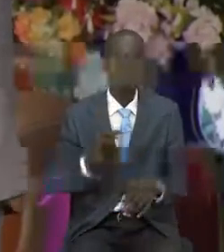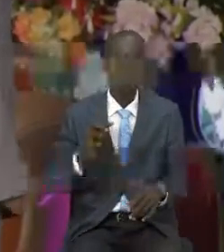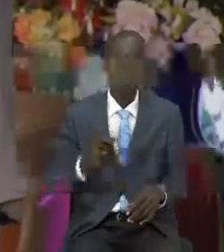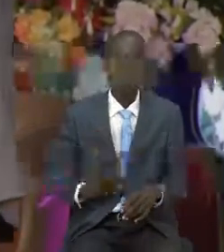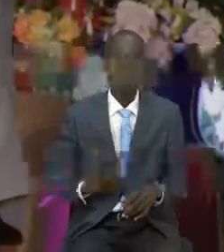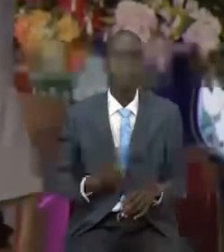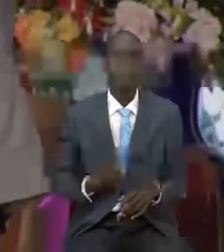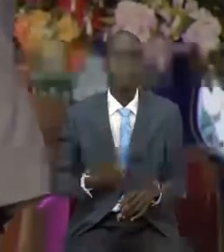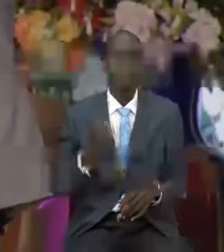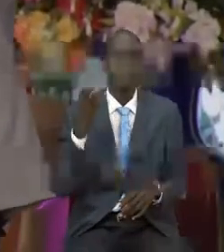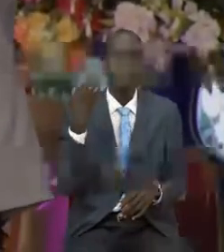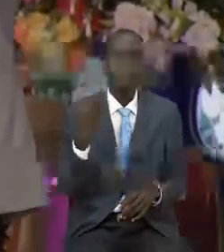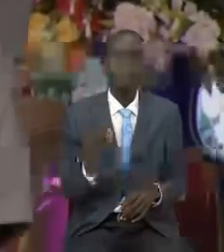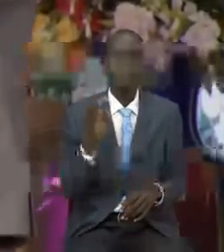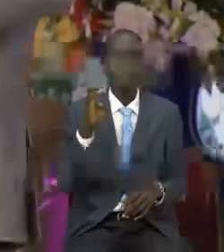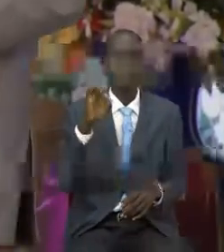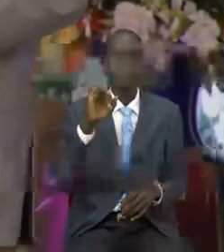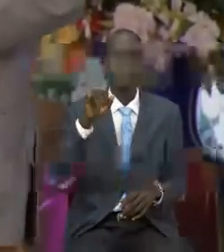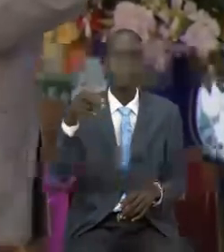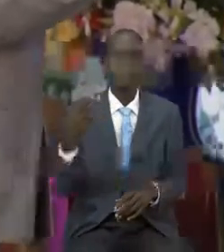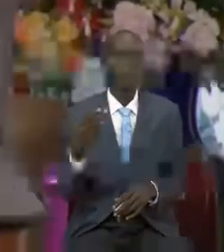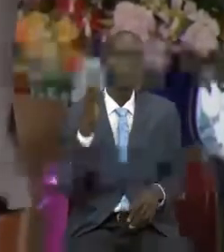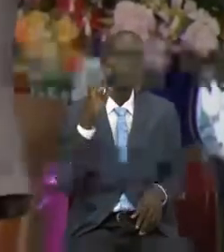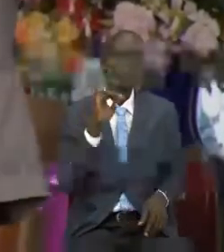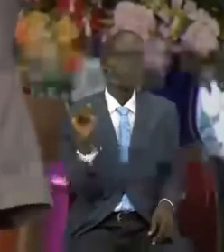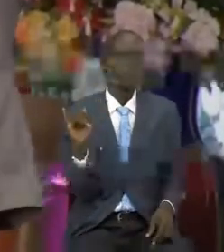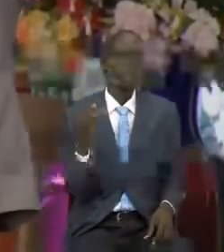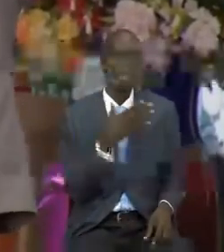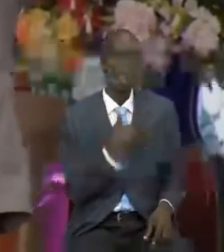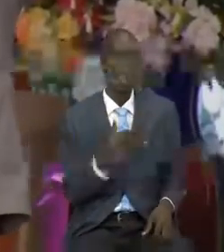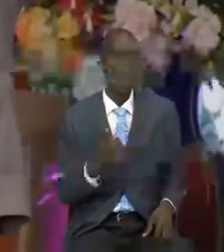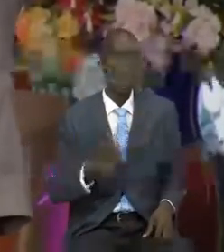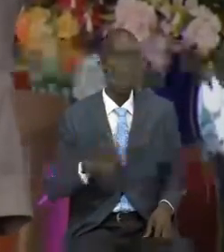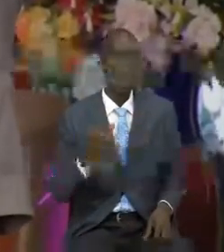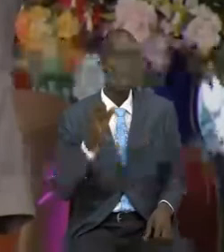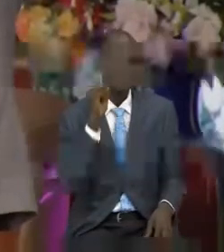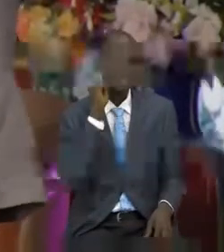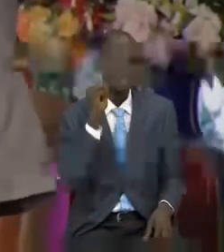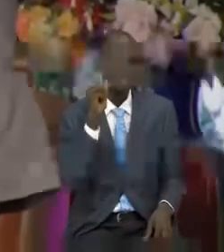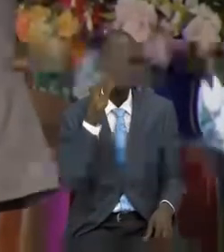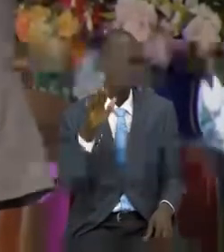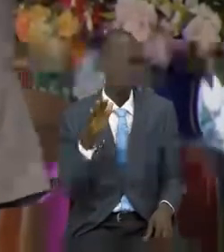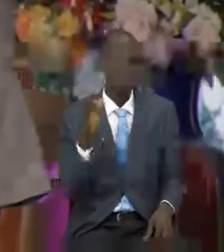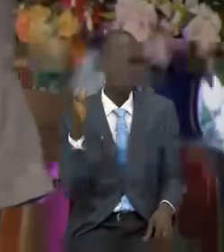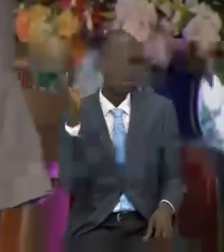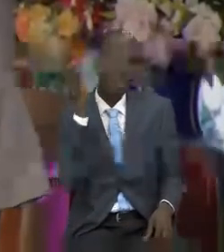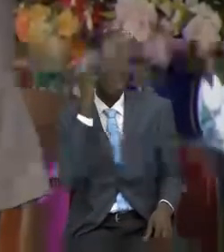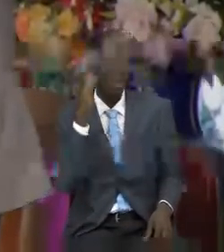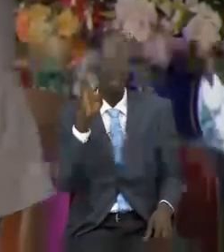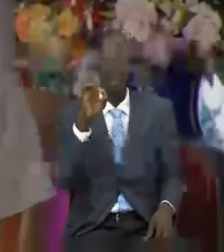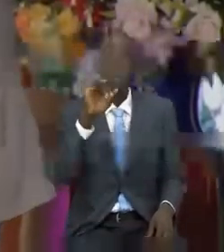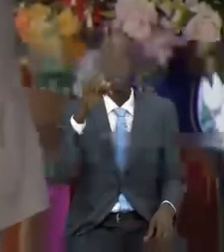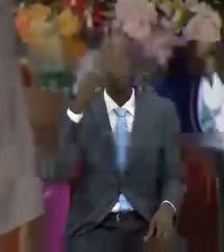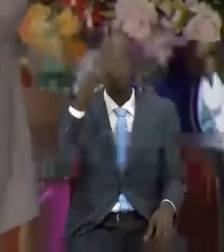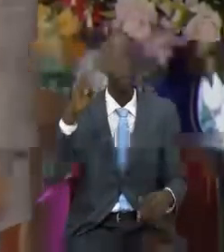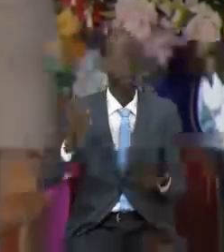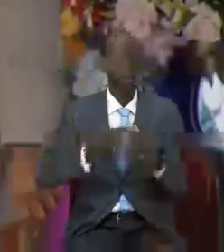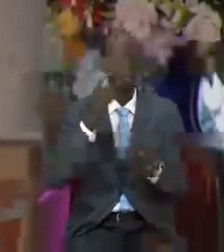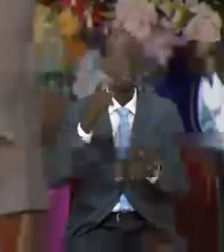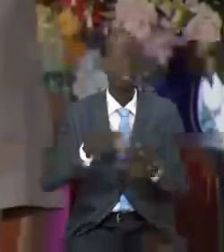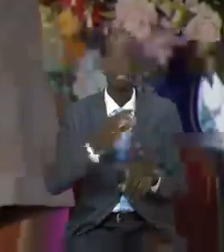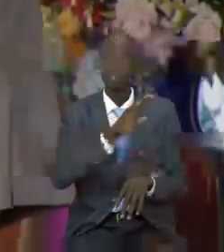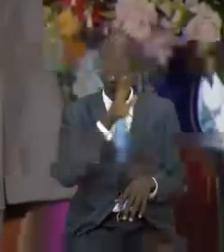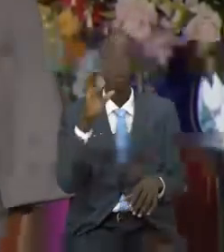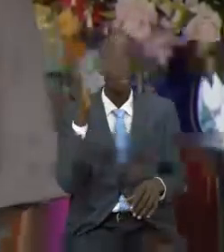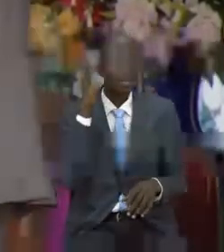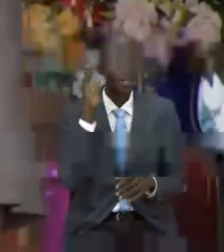Elijah's congregation. And yet, hearing for the first time, and she never heard a message